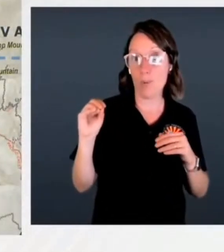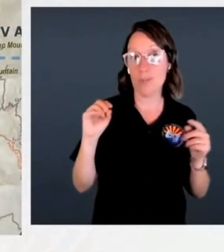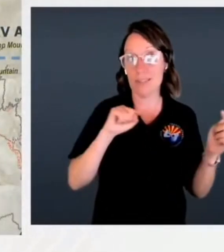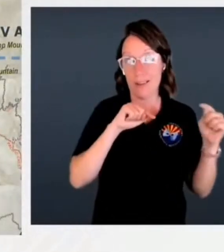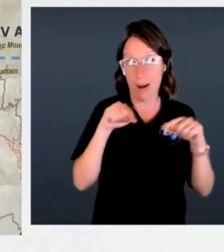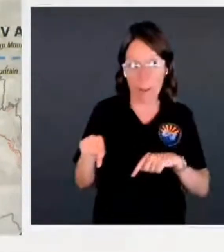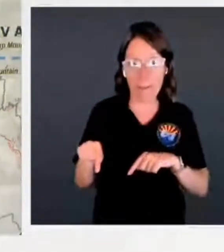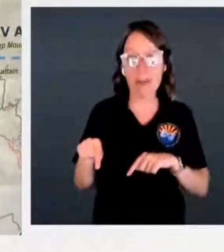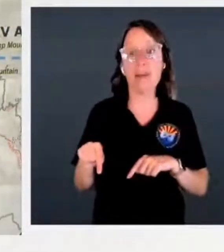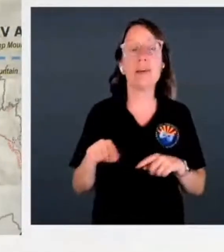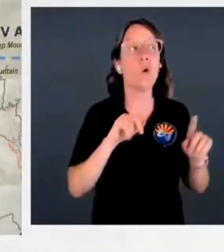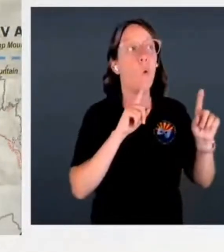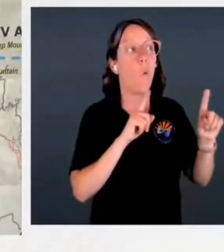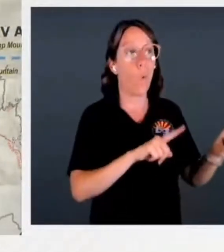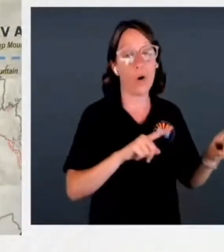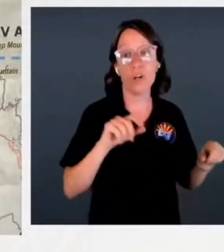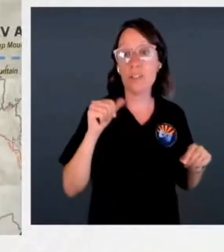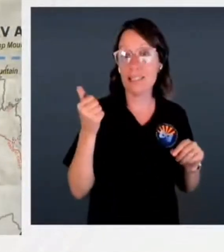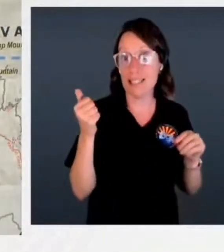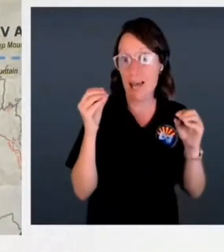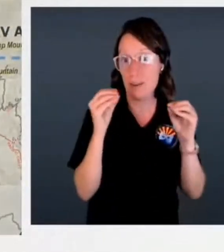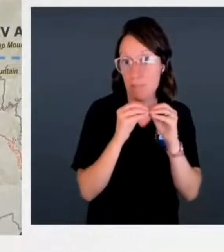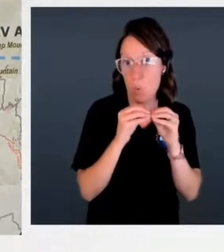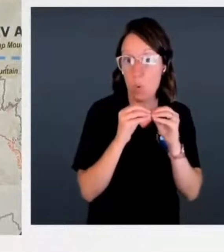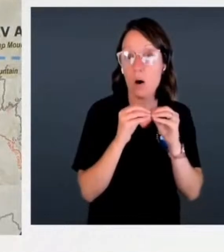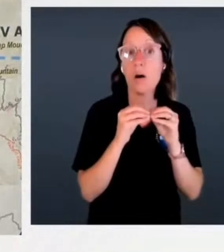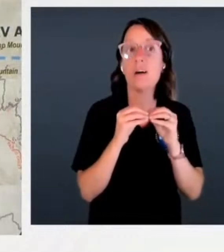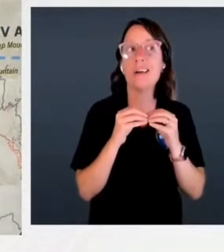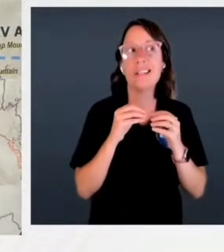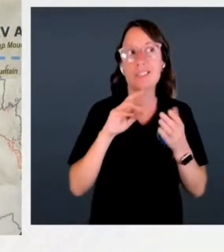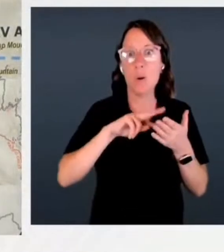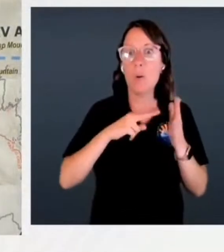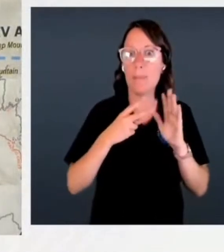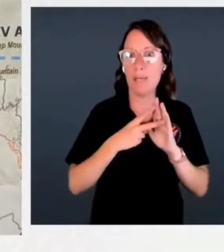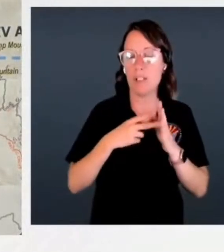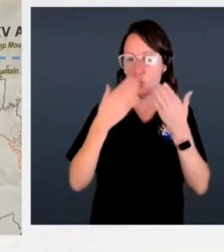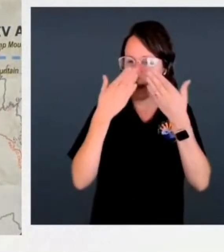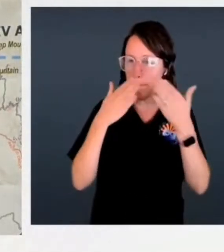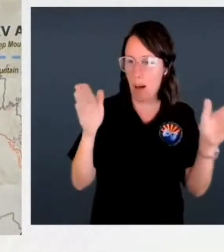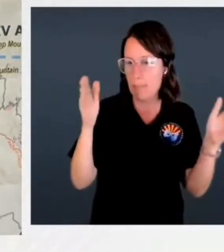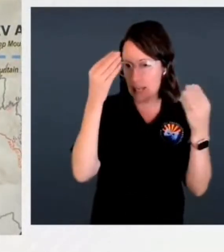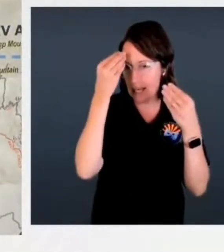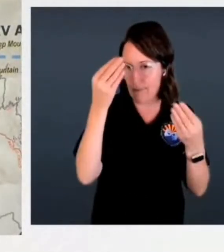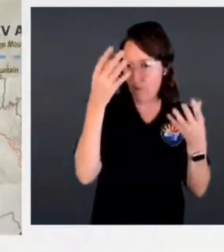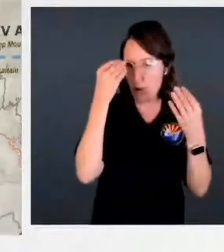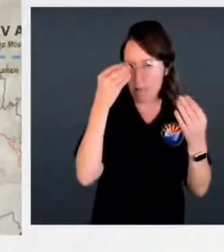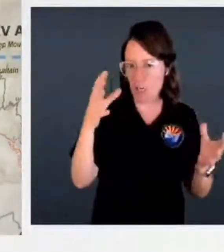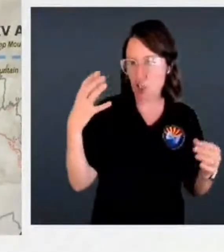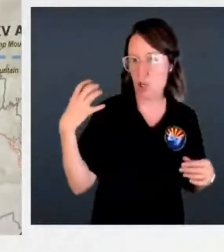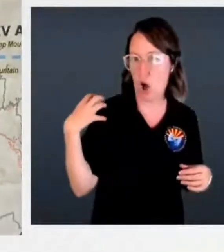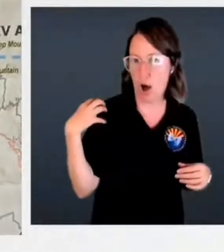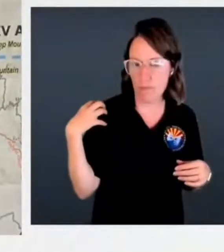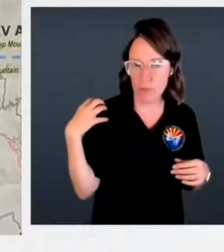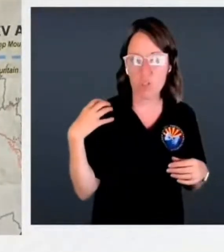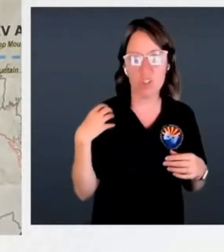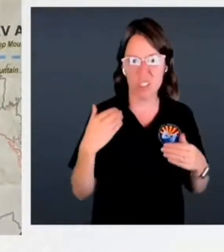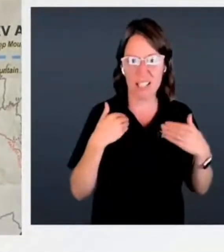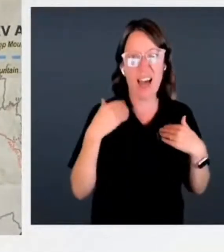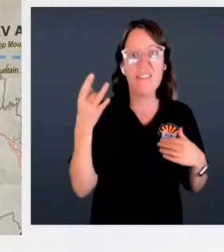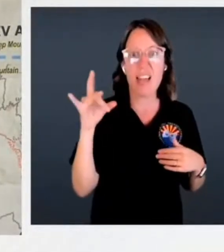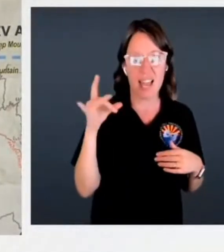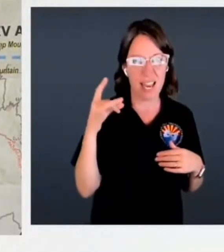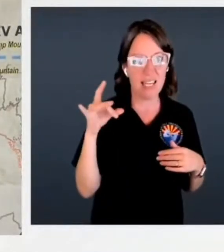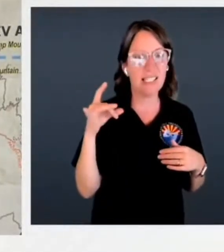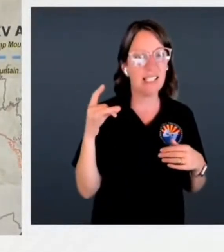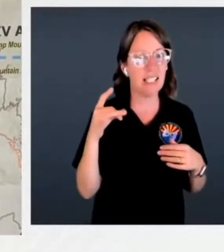of sandwich boards out along 3 and in the communities that aren't evacuated. And so I think you're going to see a lot of change. We've